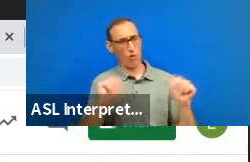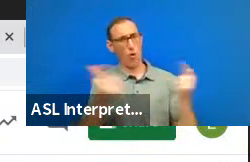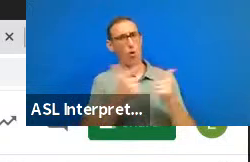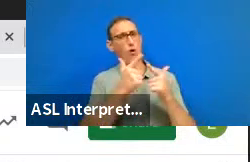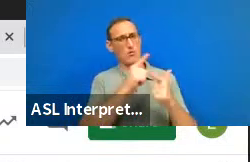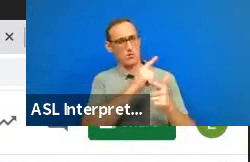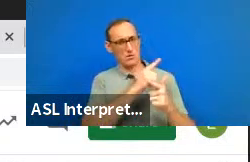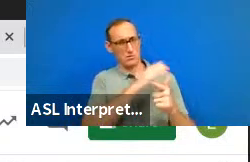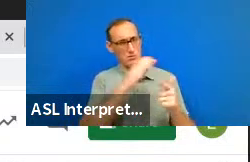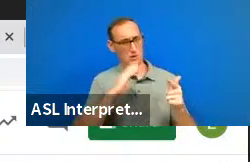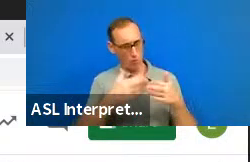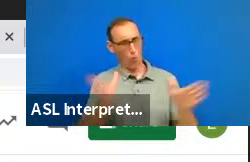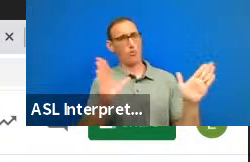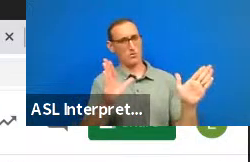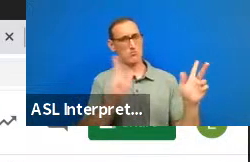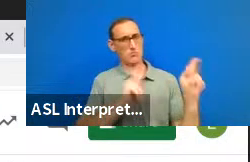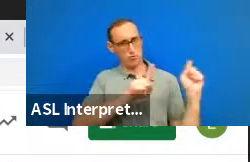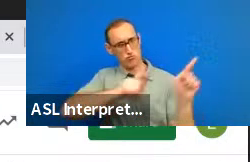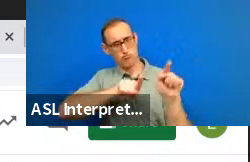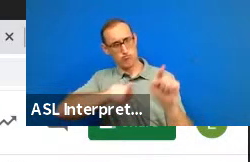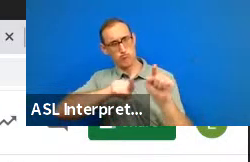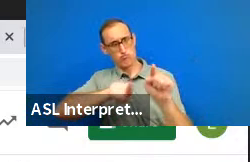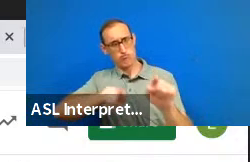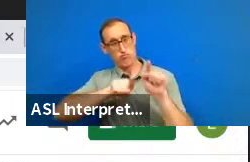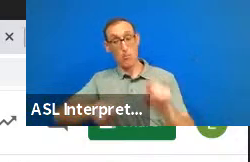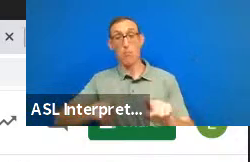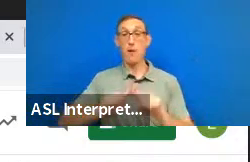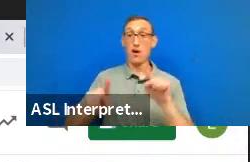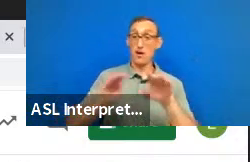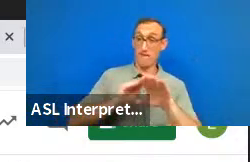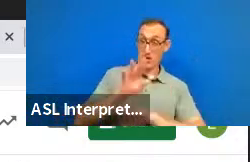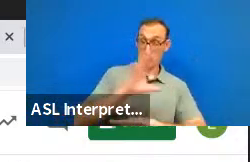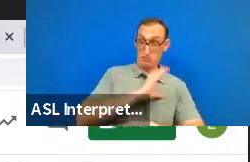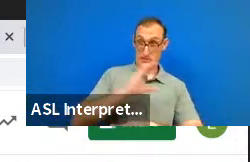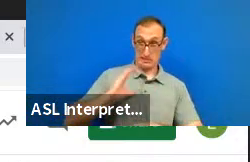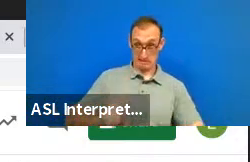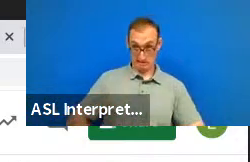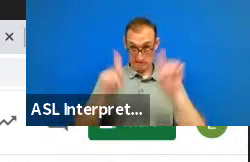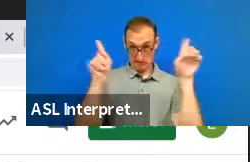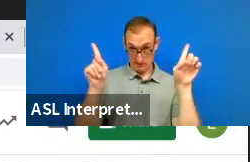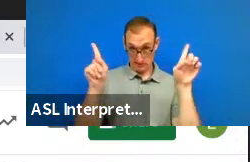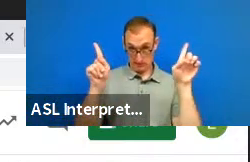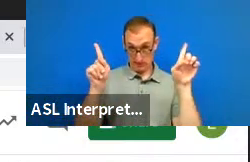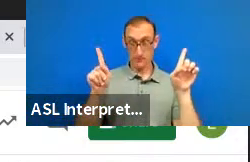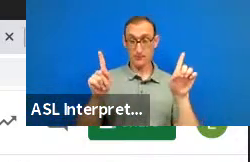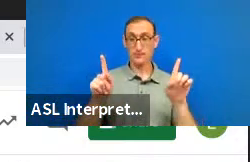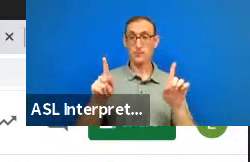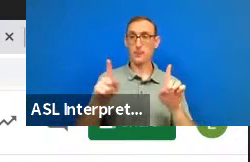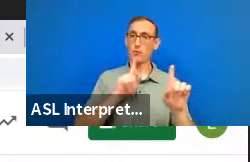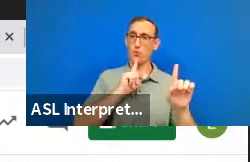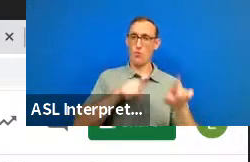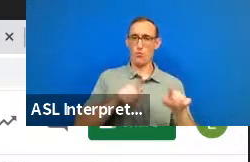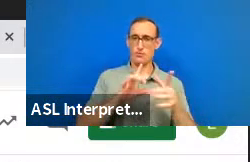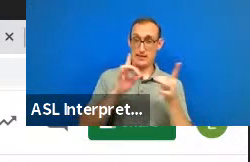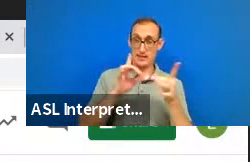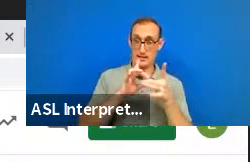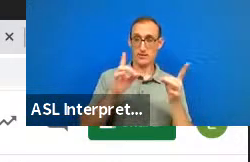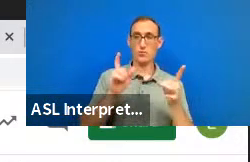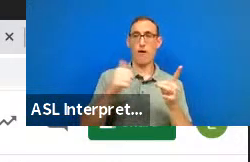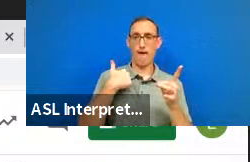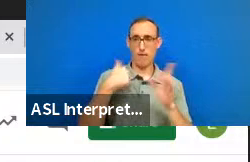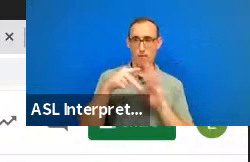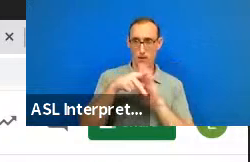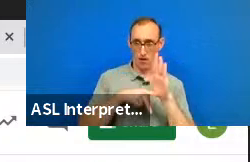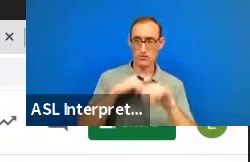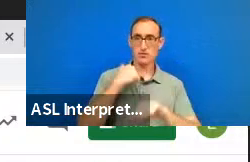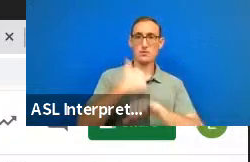that. What the Cognia report says is that you have a provision in policy DBC for advisory committees, but they